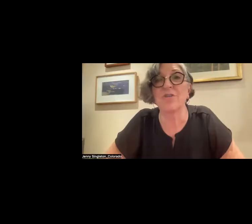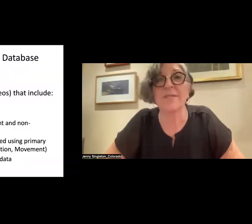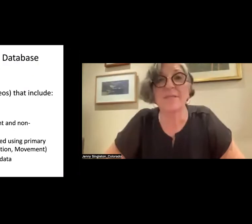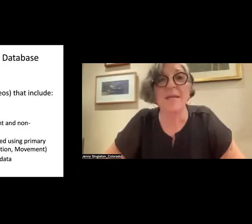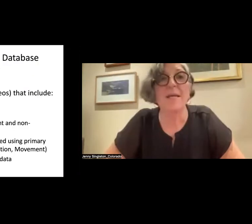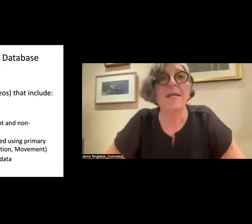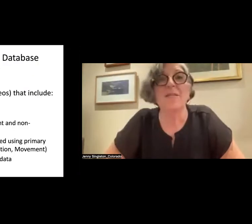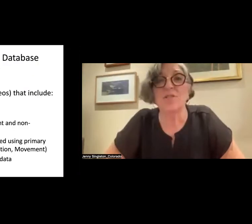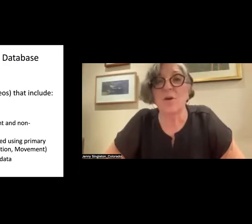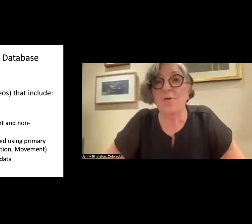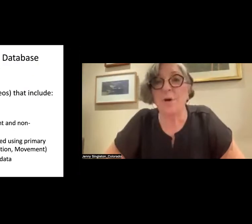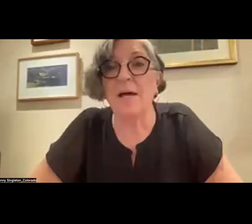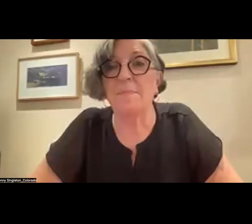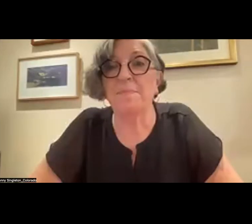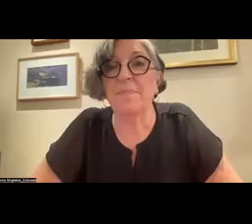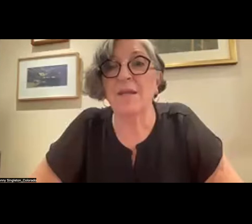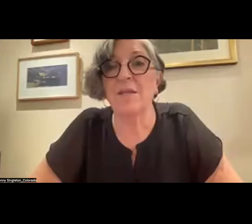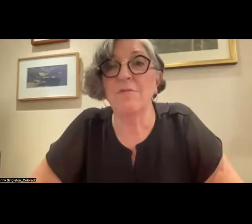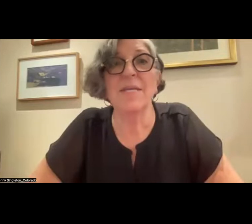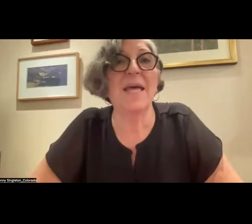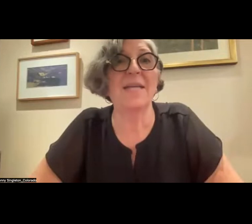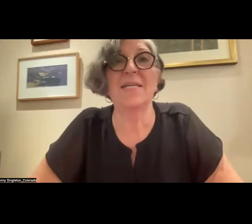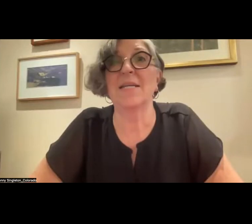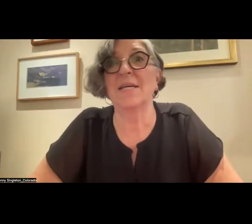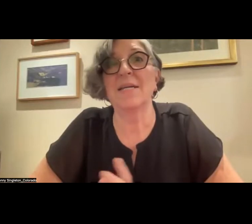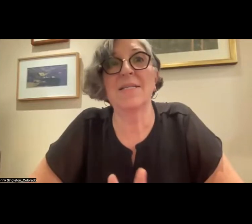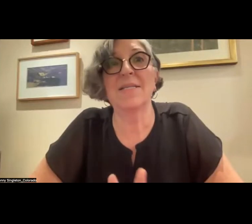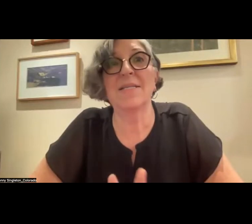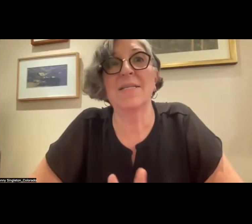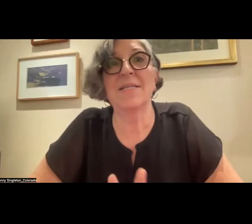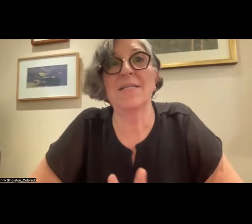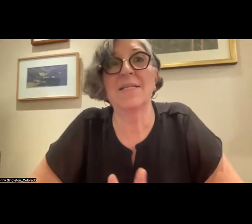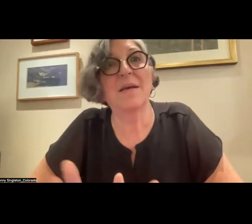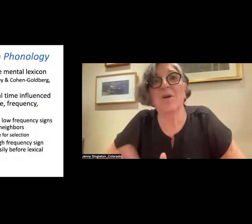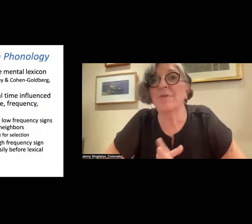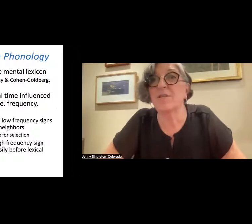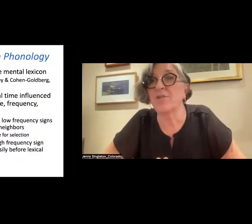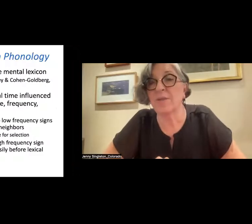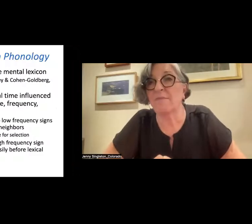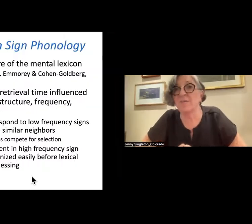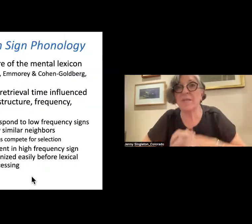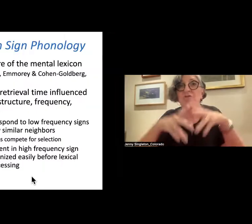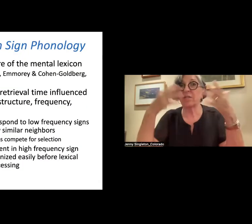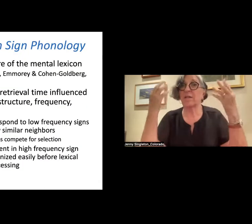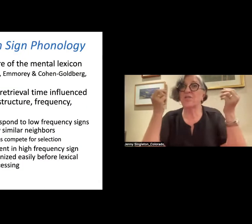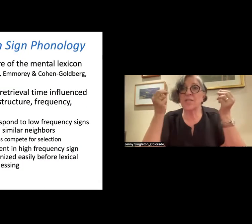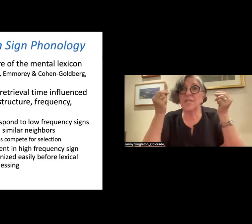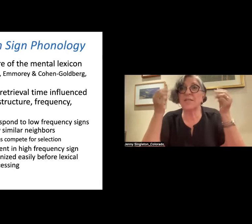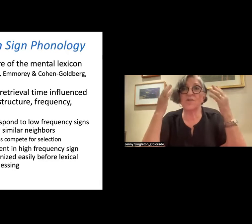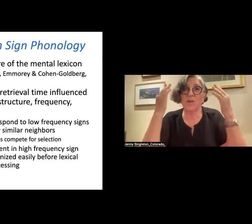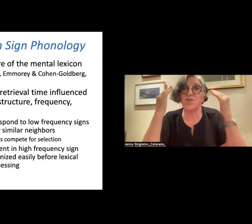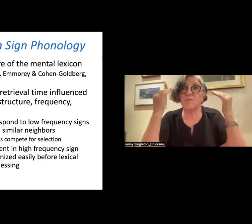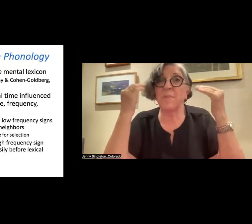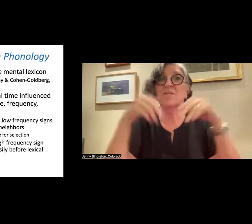sign languages. So using that data is some current research that folks have been interested in understanding